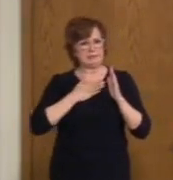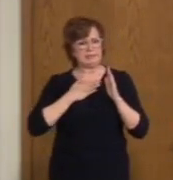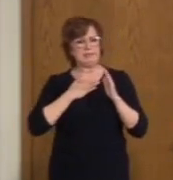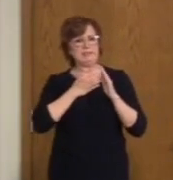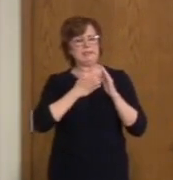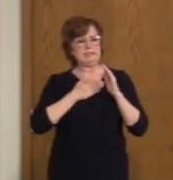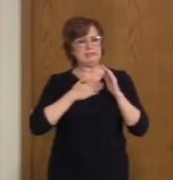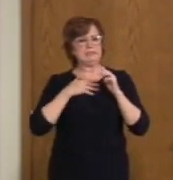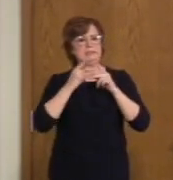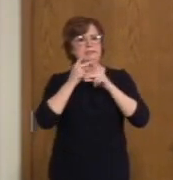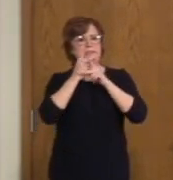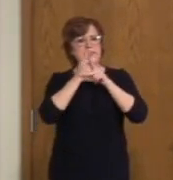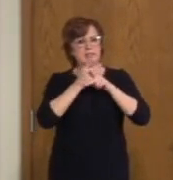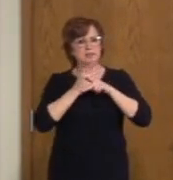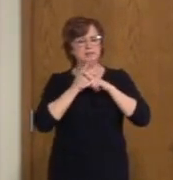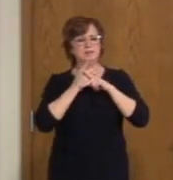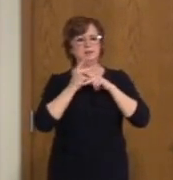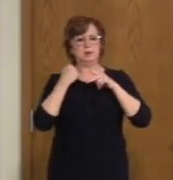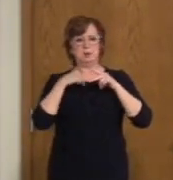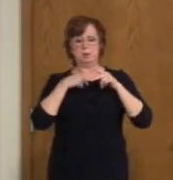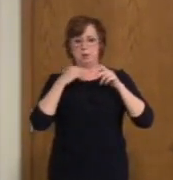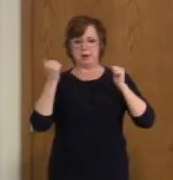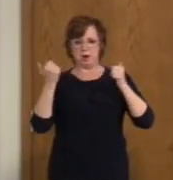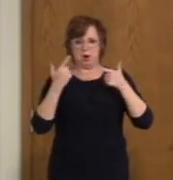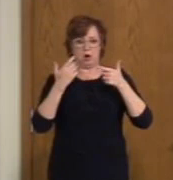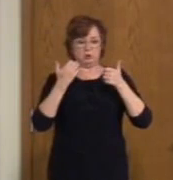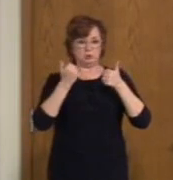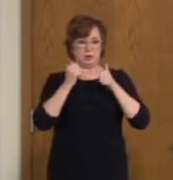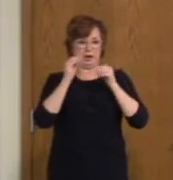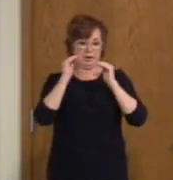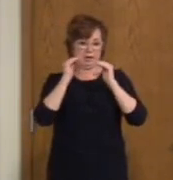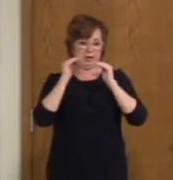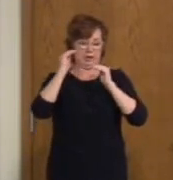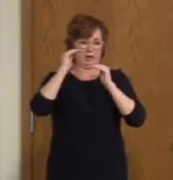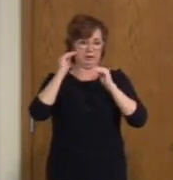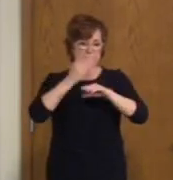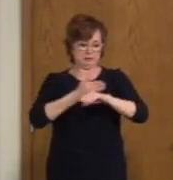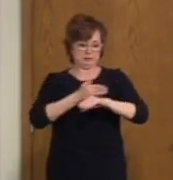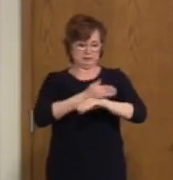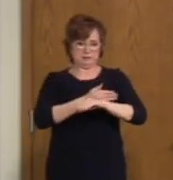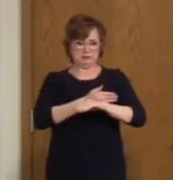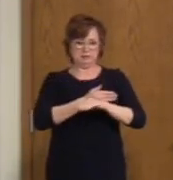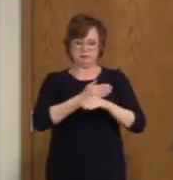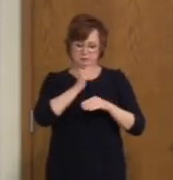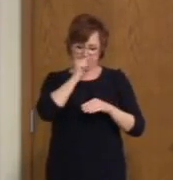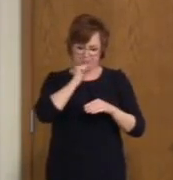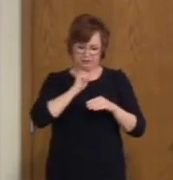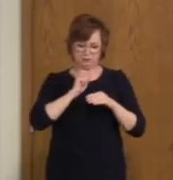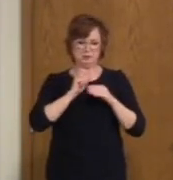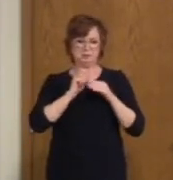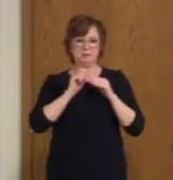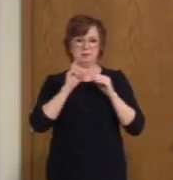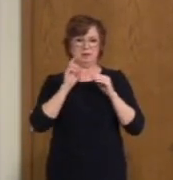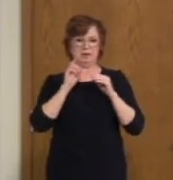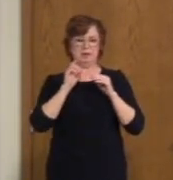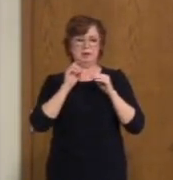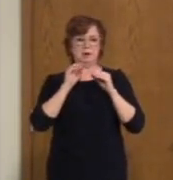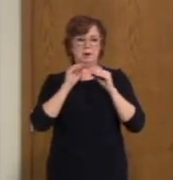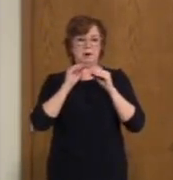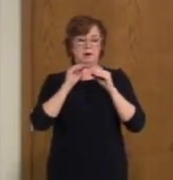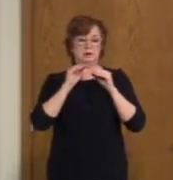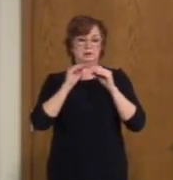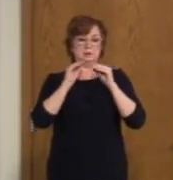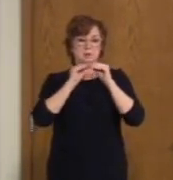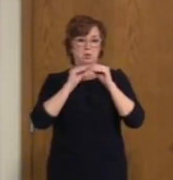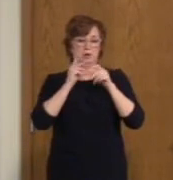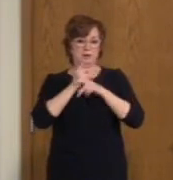very, very diligent in what we're doing each and every day for the next number of weeks. We're so close to through this pandemic. Every time we get close, I